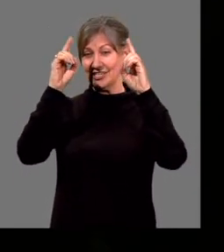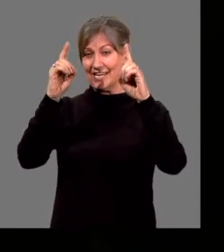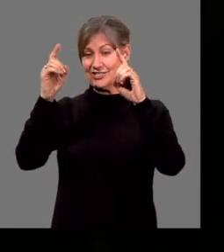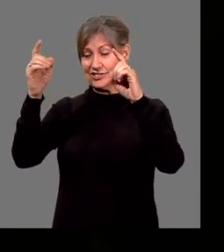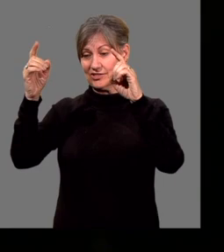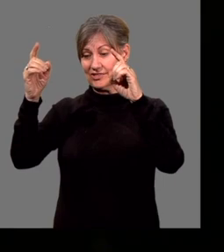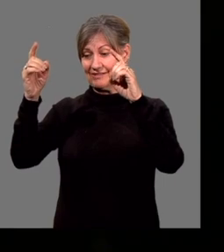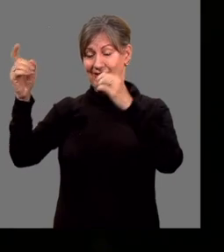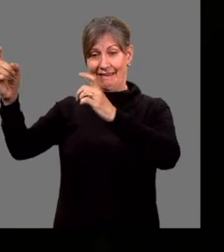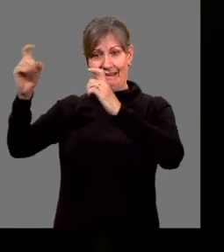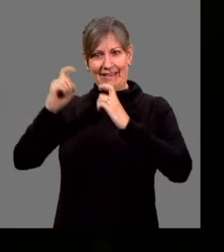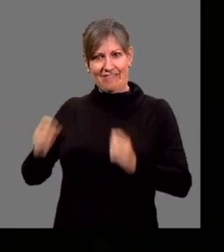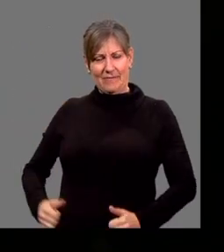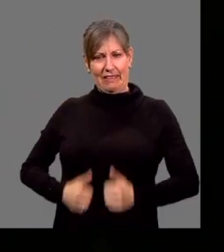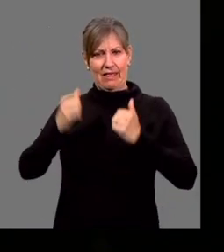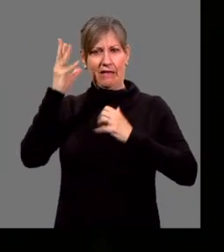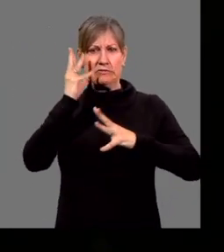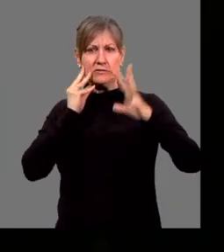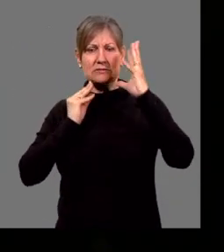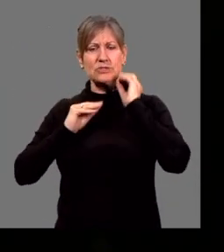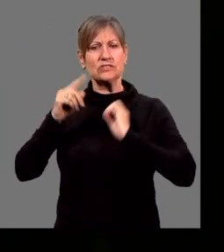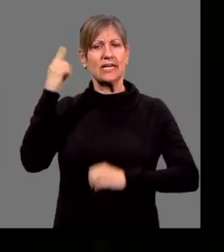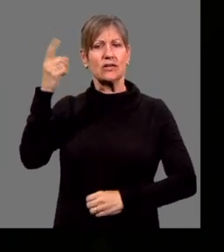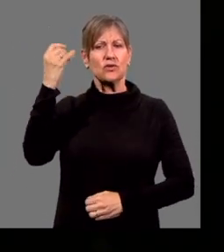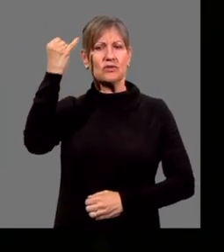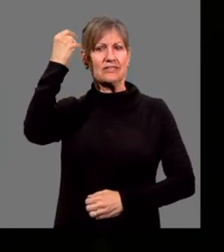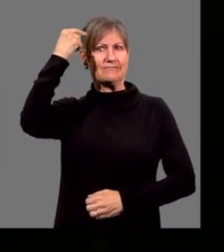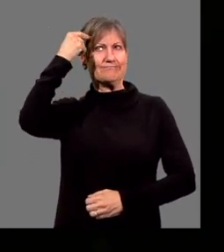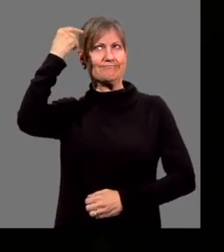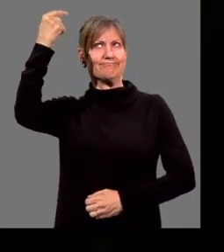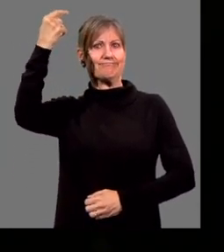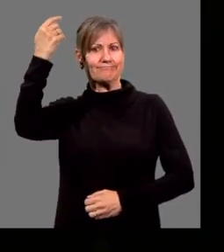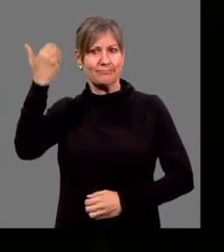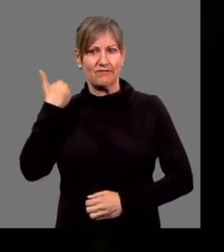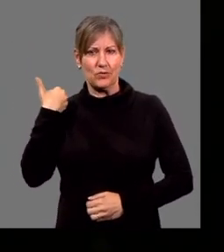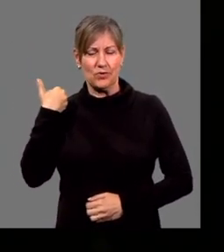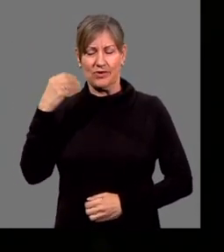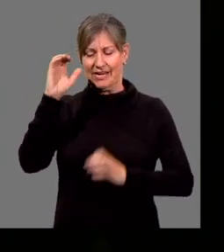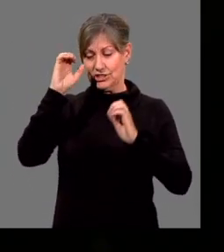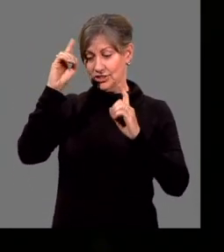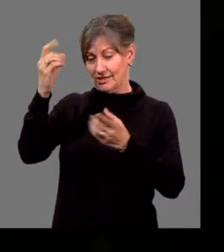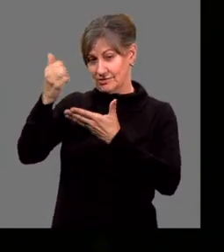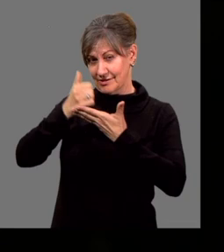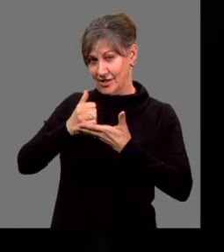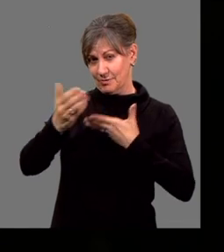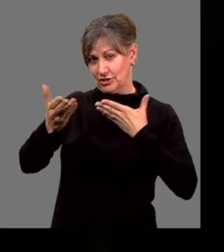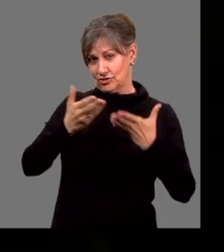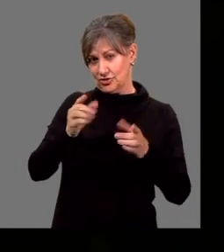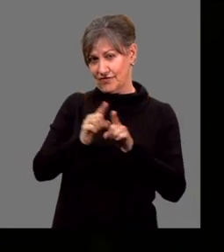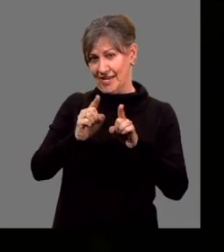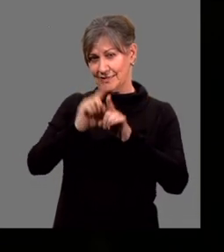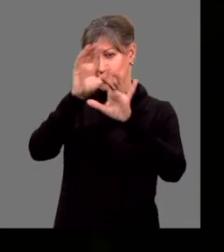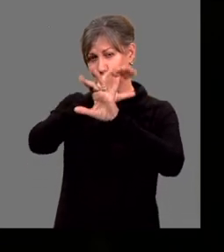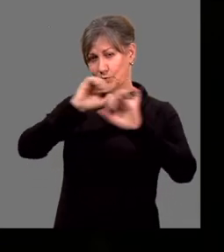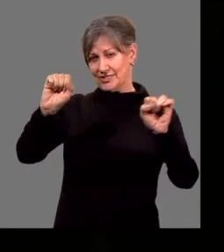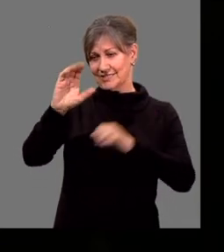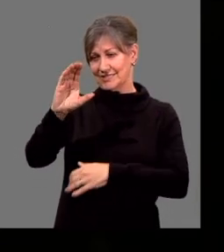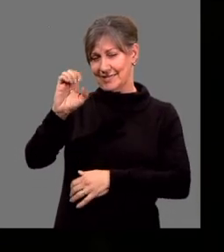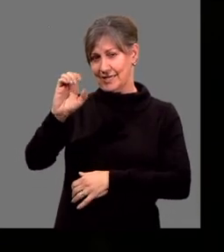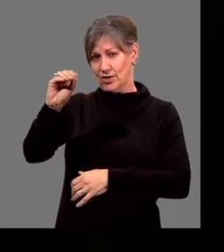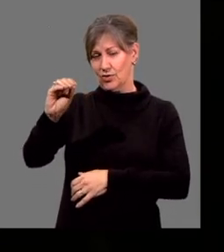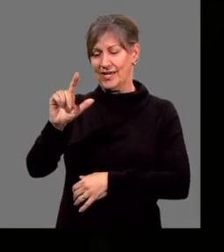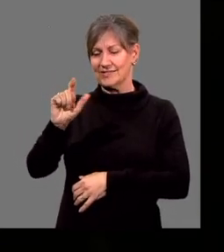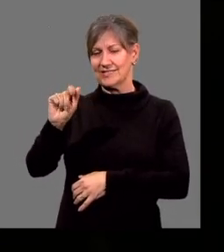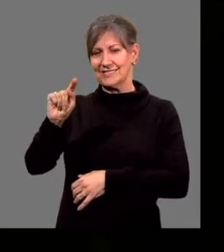Education is what brought me to life experiences that I could have only imagined before. Education is what has enabled me to serve as the president and CEO of